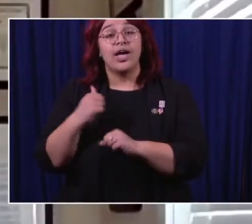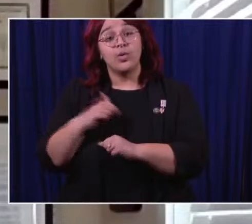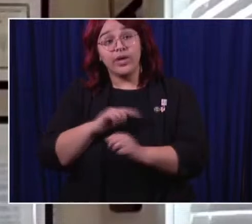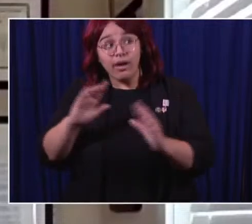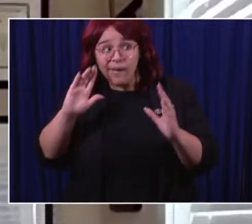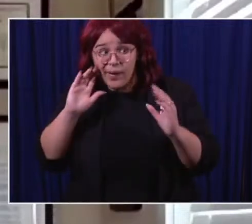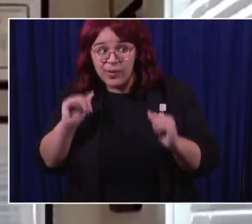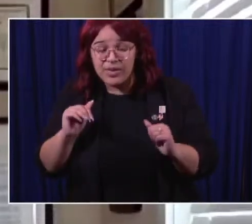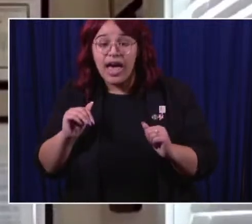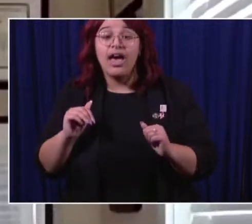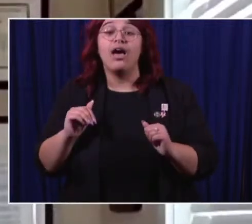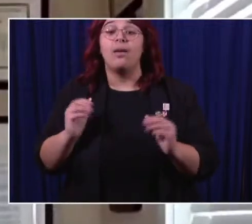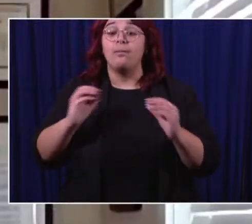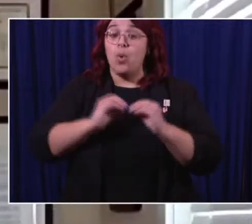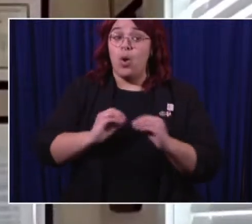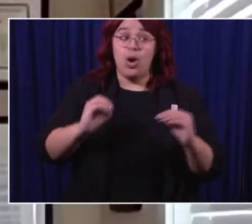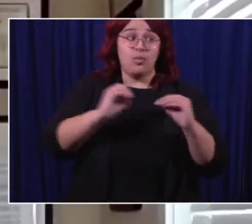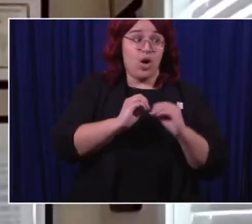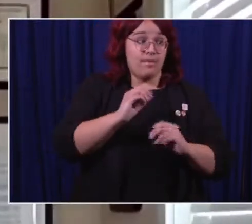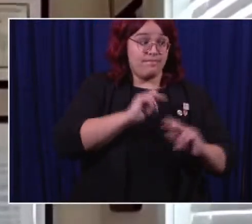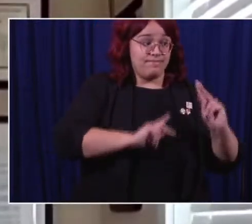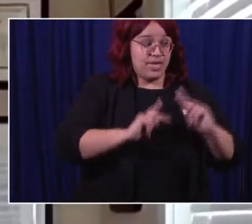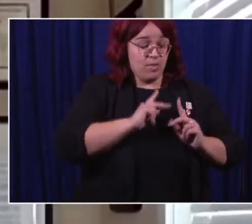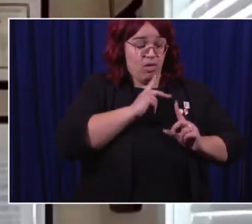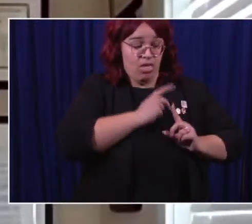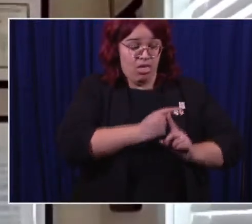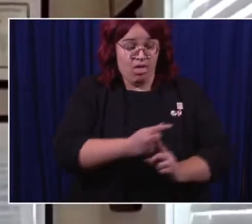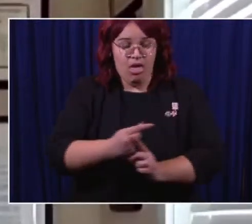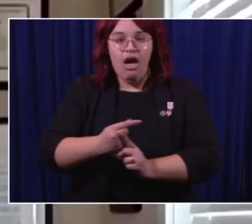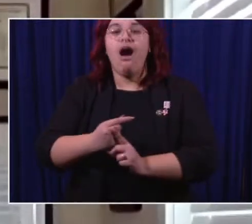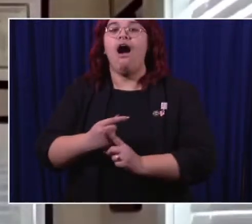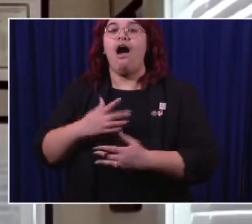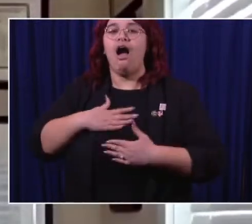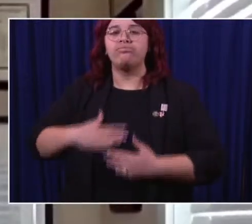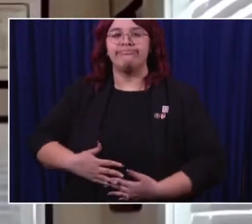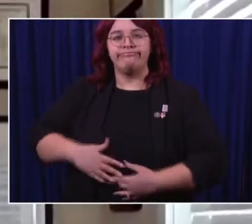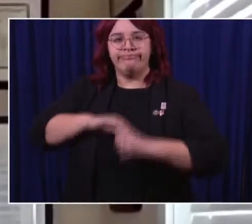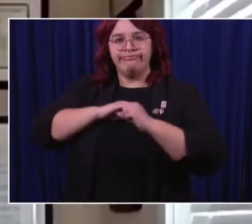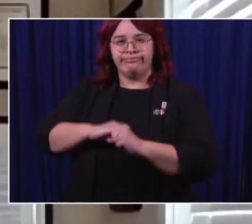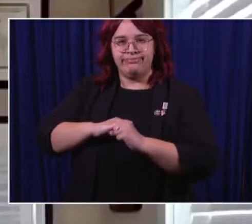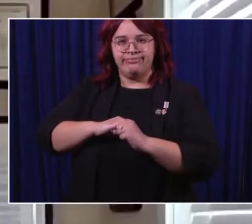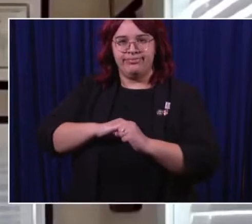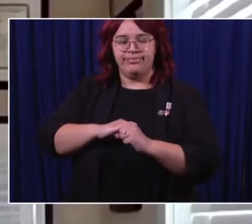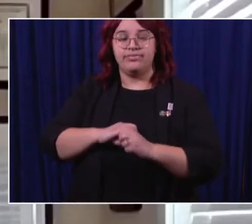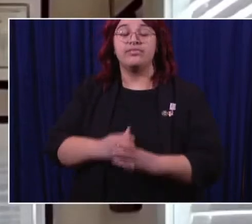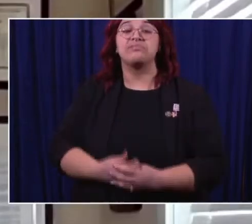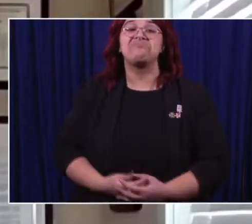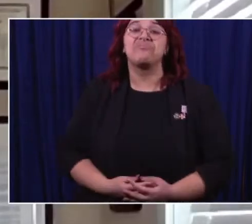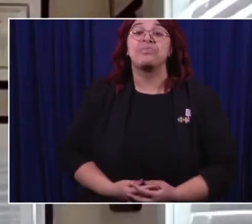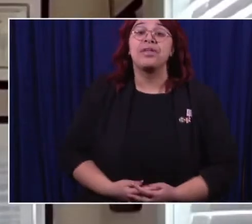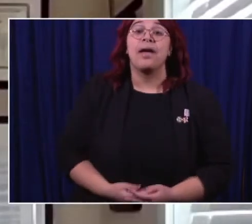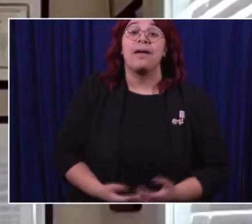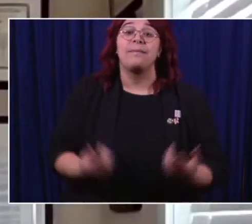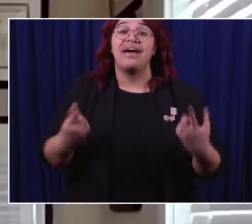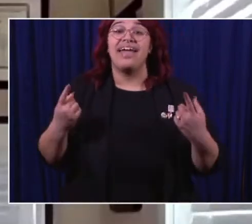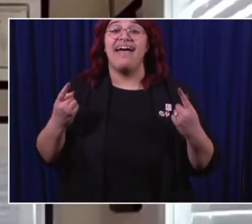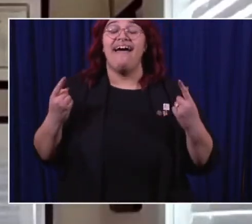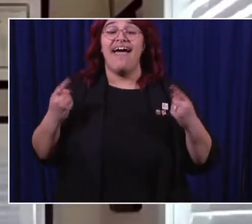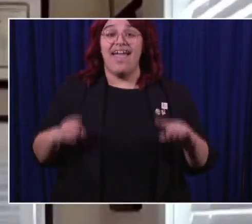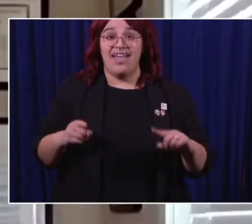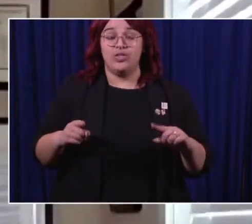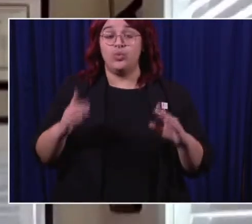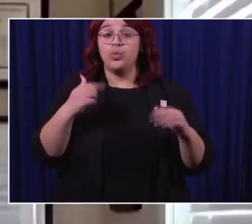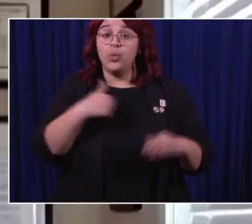But as we move into the spring months, we have to move in with eyes wide open and recognize